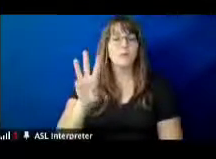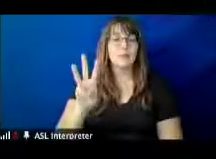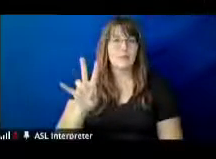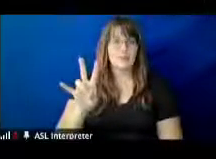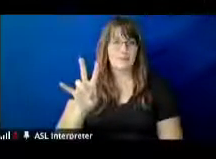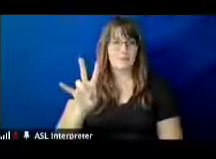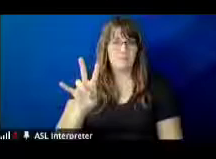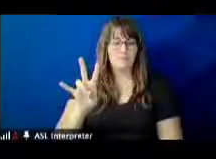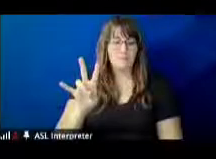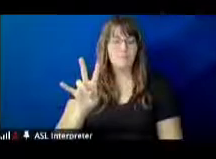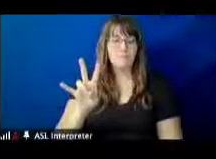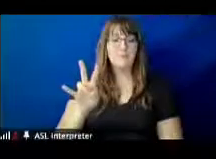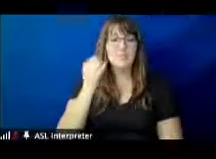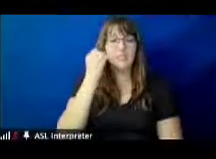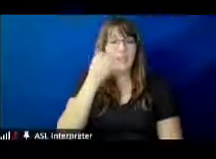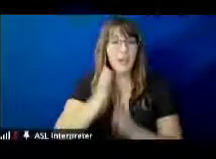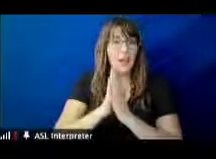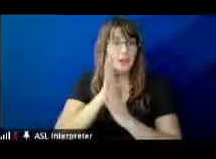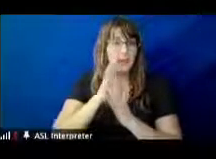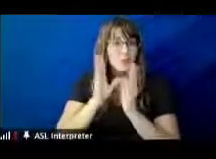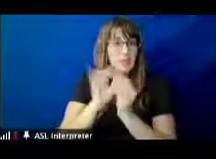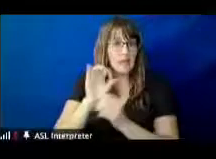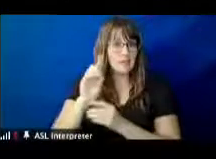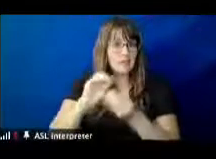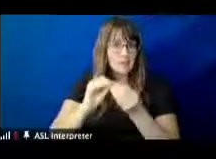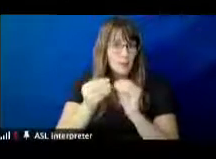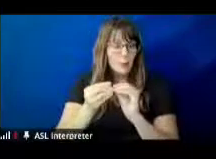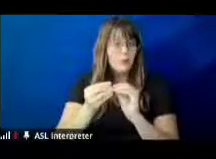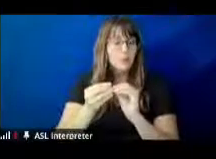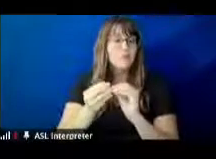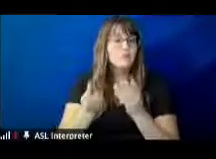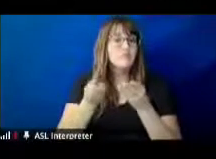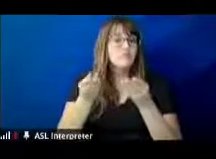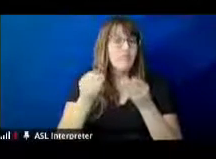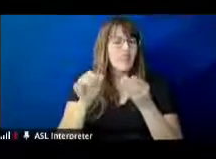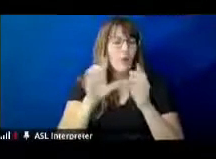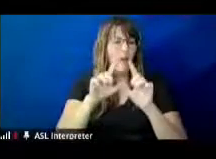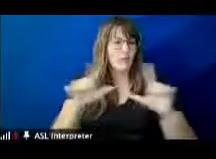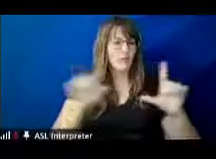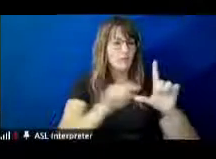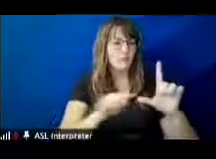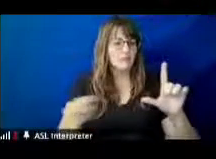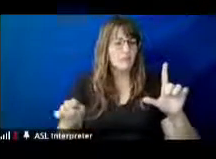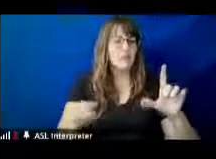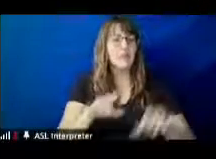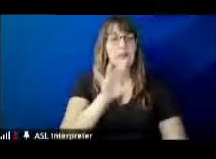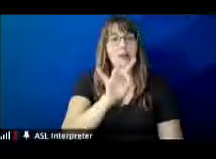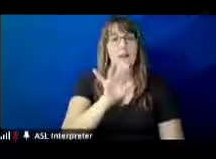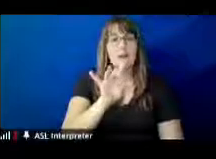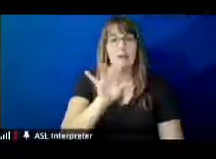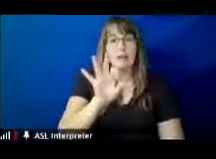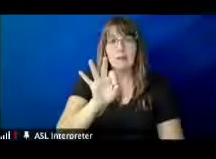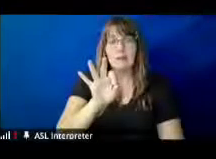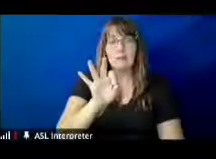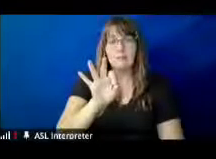877-853-5247. When prompted to enter the meeting ID number provided on the live stream feed, it is